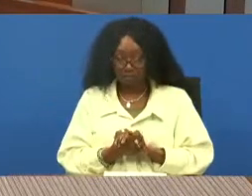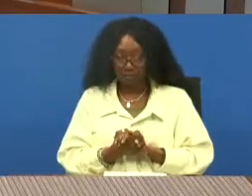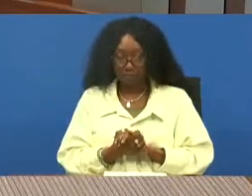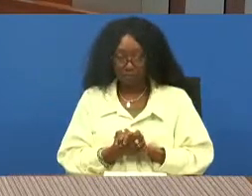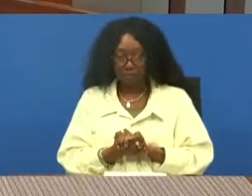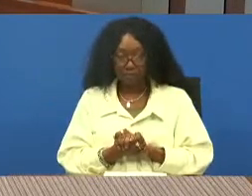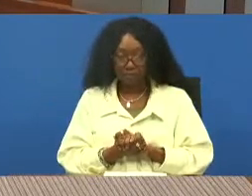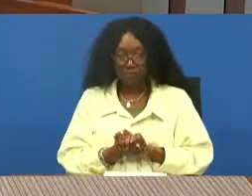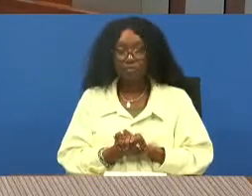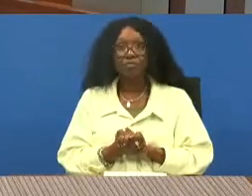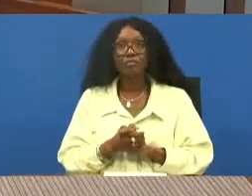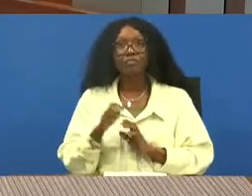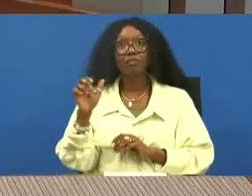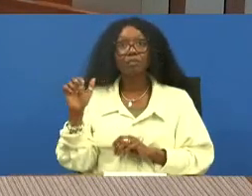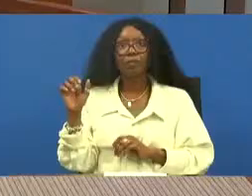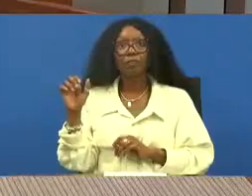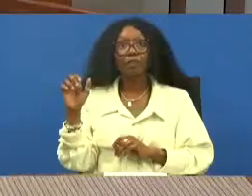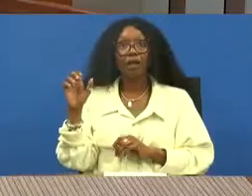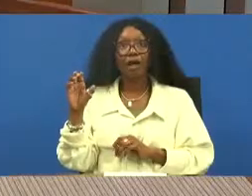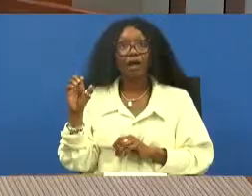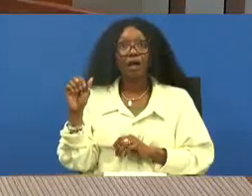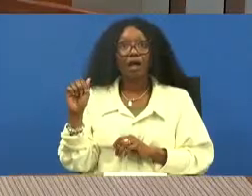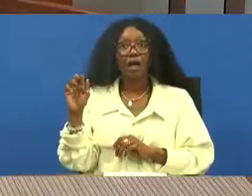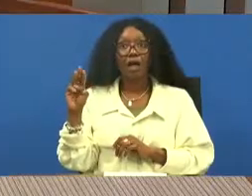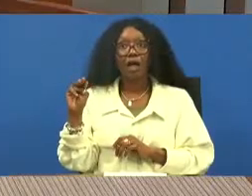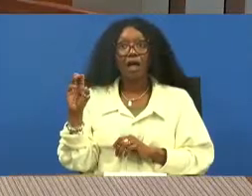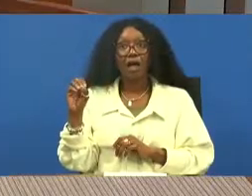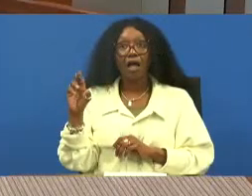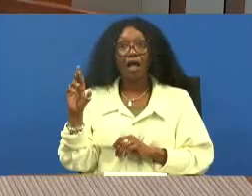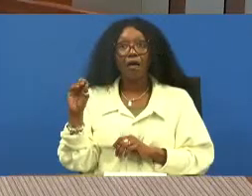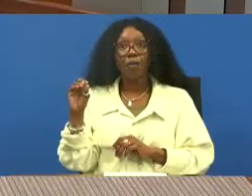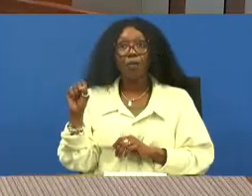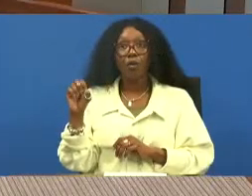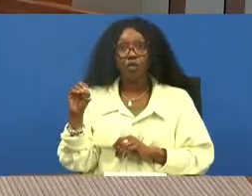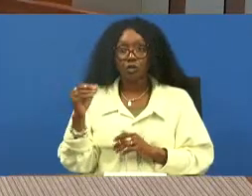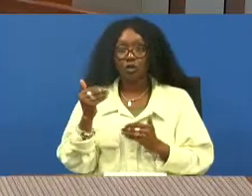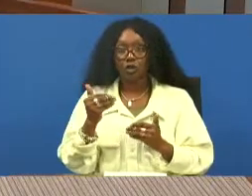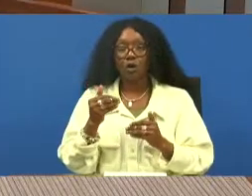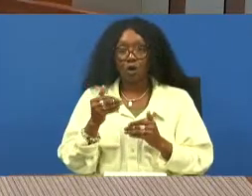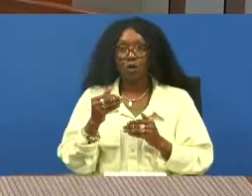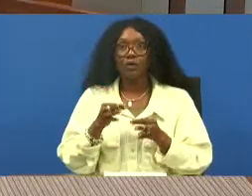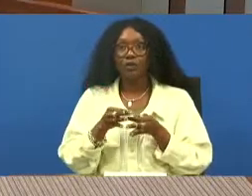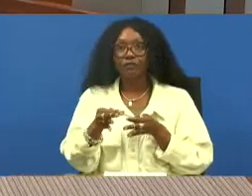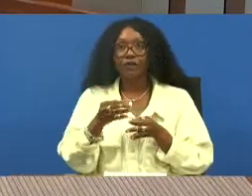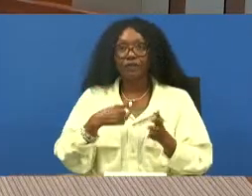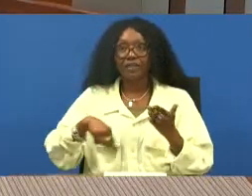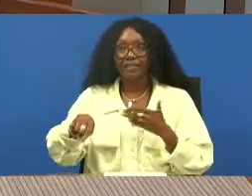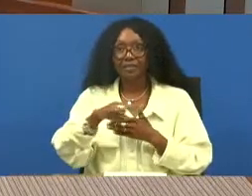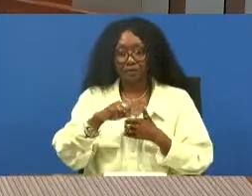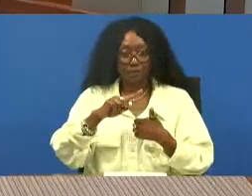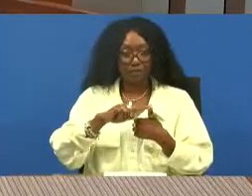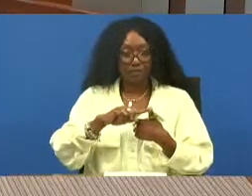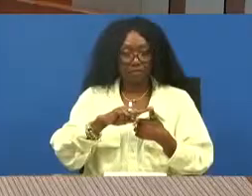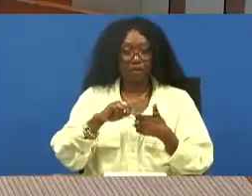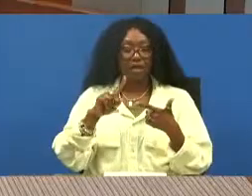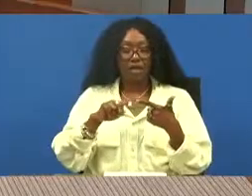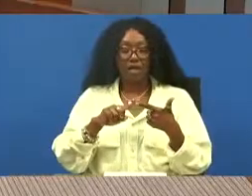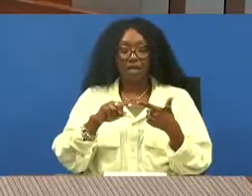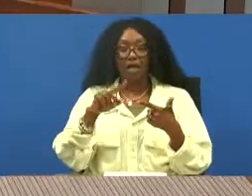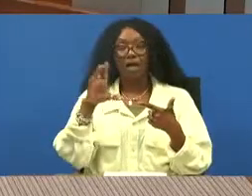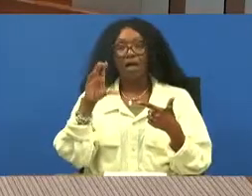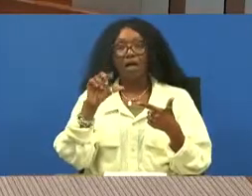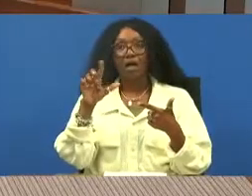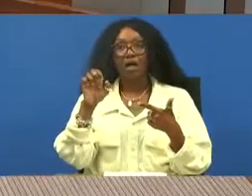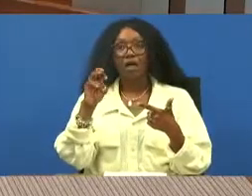Defer Councilwoman Amorosa made a motion to defer to next week, seconded by Councilwoman Coleman. Any opposed to